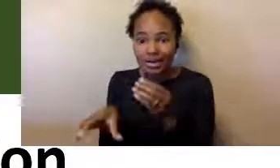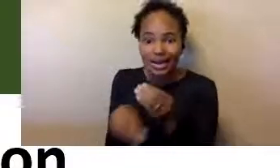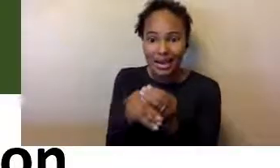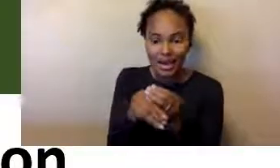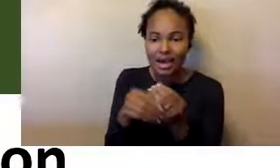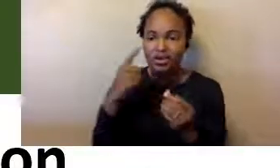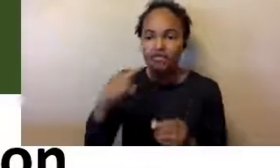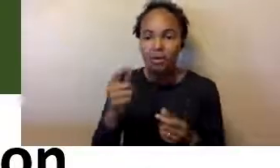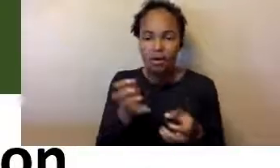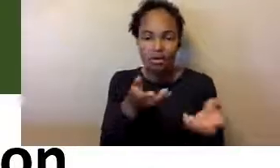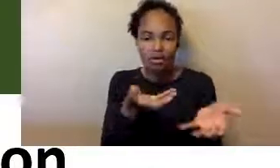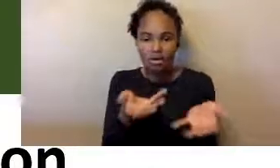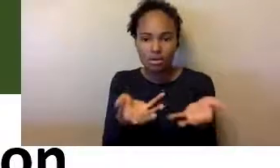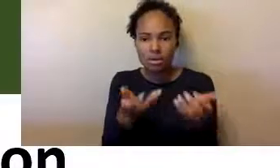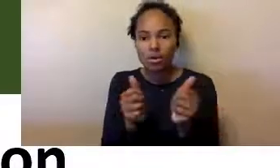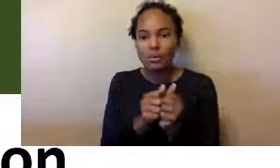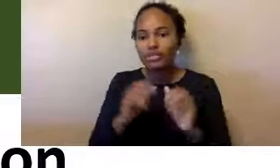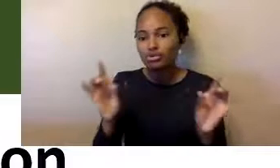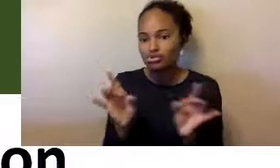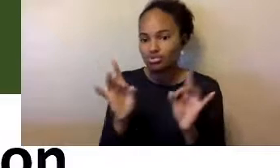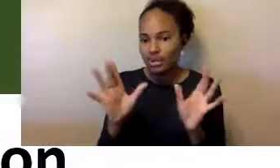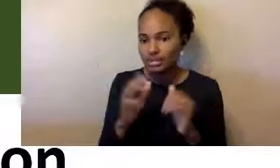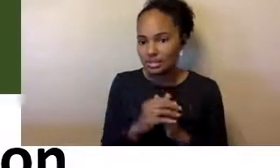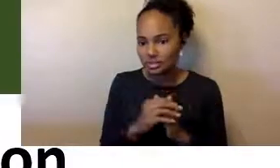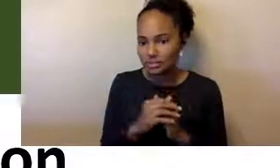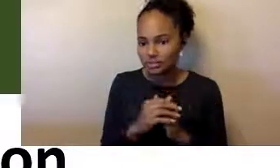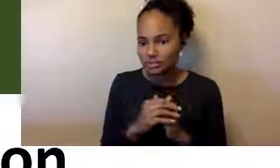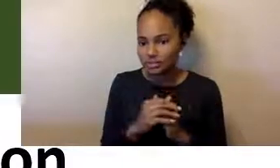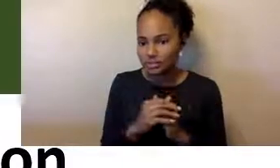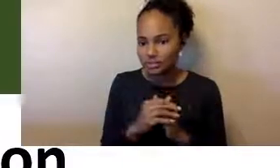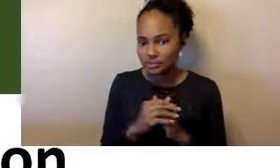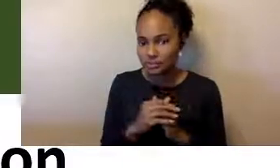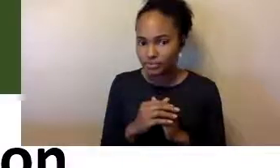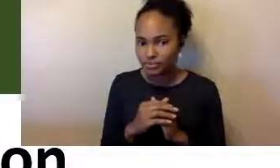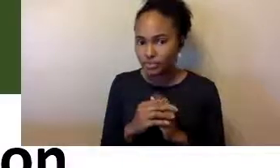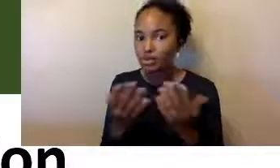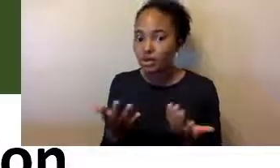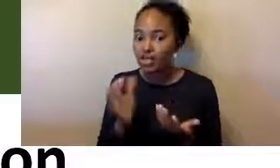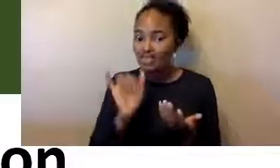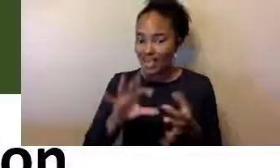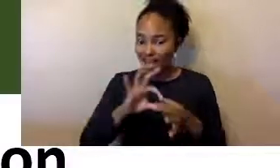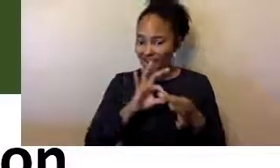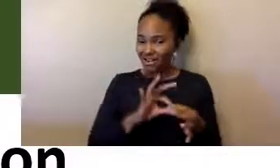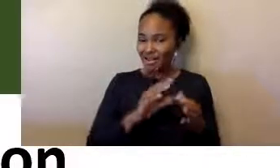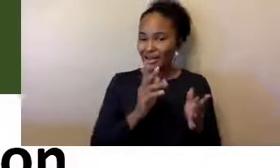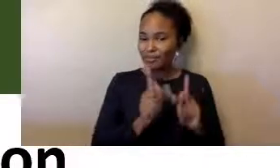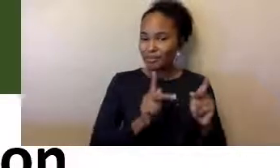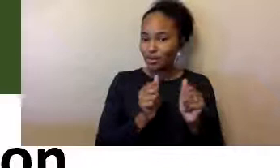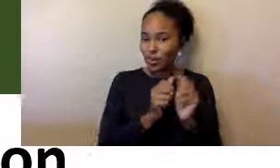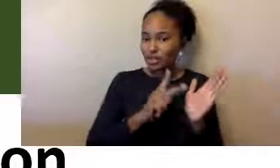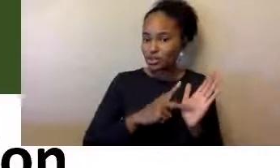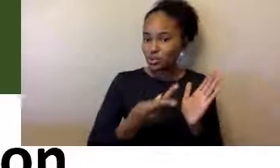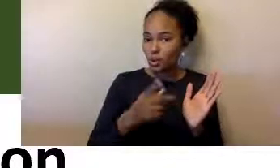crisis. So it was on behalf of people with dual diagnoses, but it could help